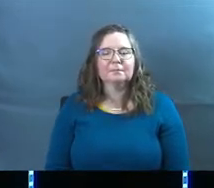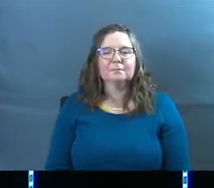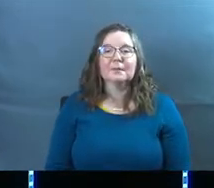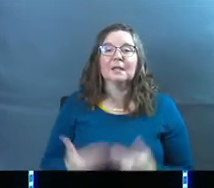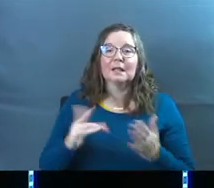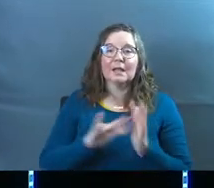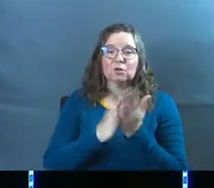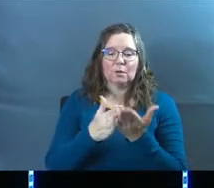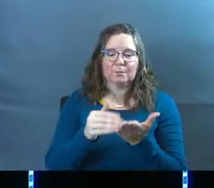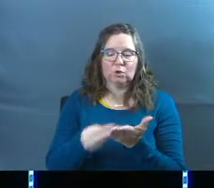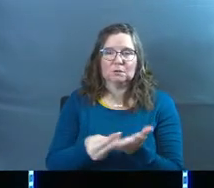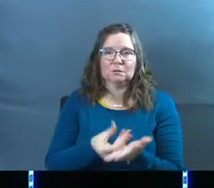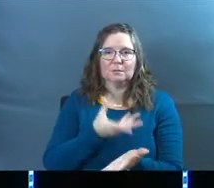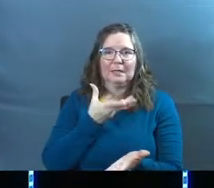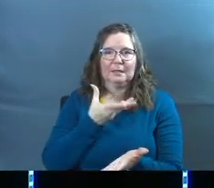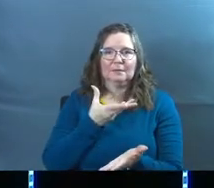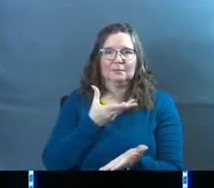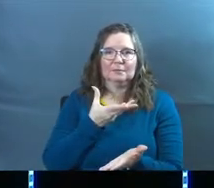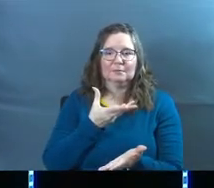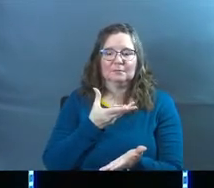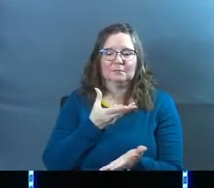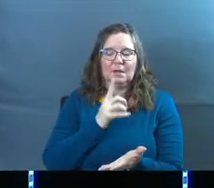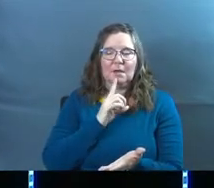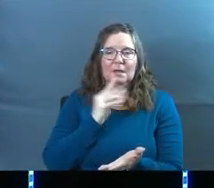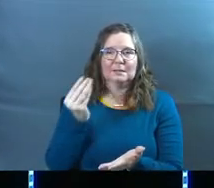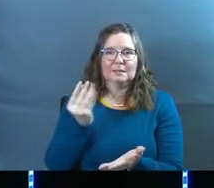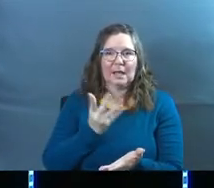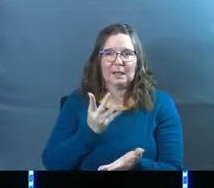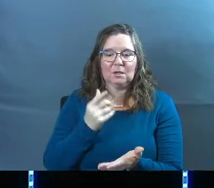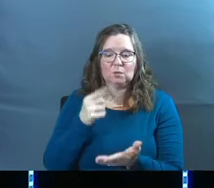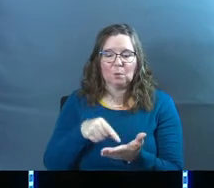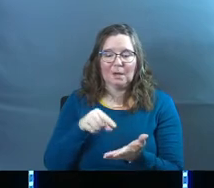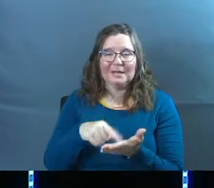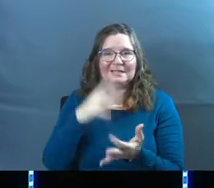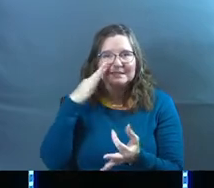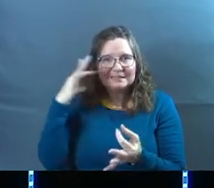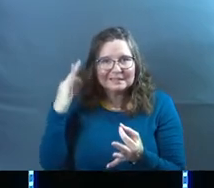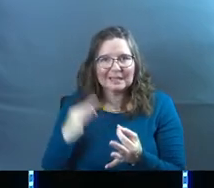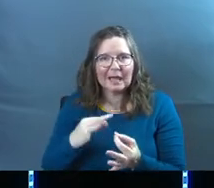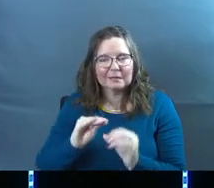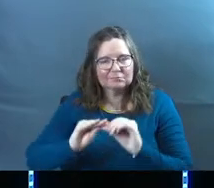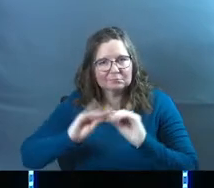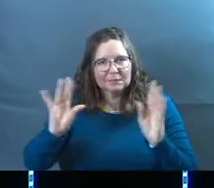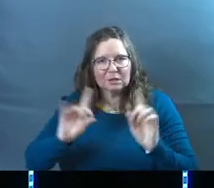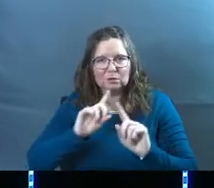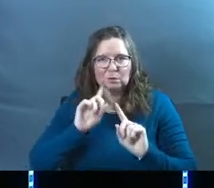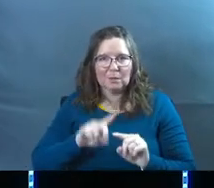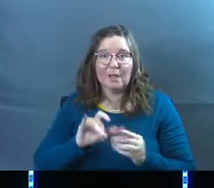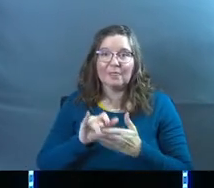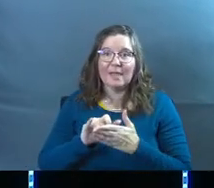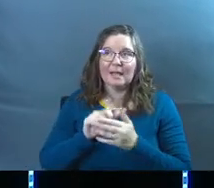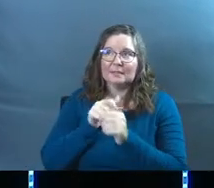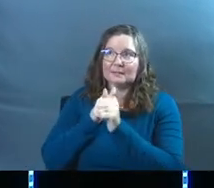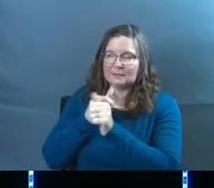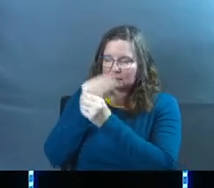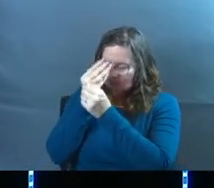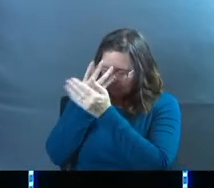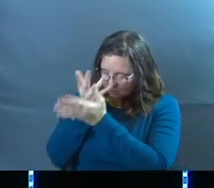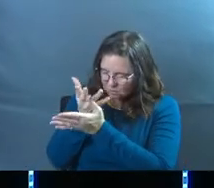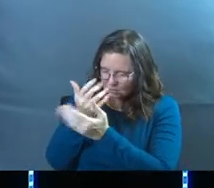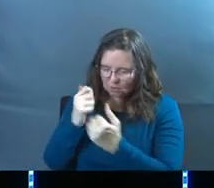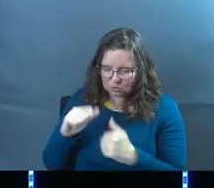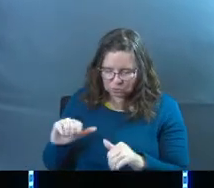Let the scripture speak and answer the questions it's decided to answer. That's submission. That's